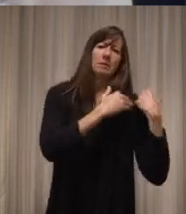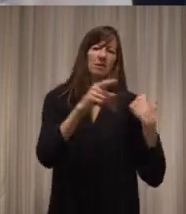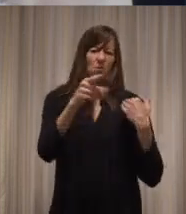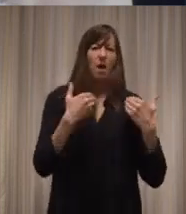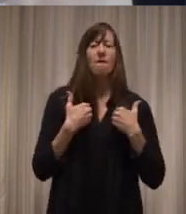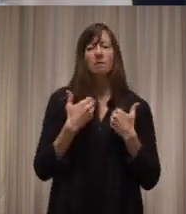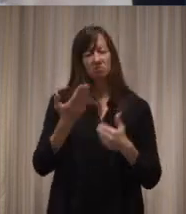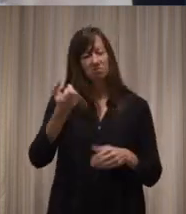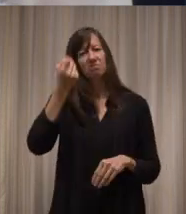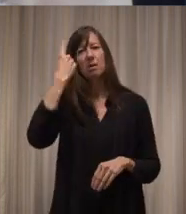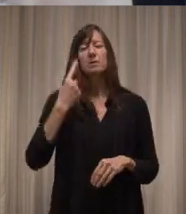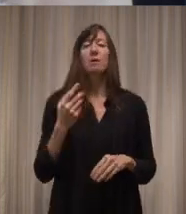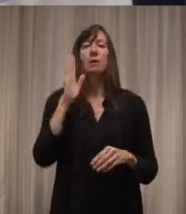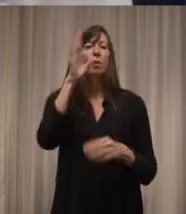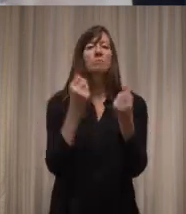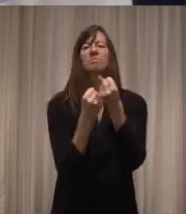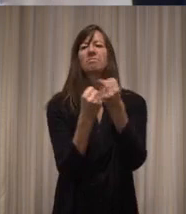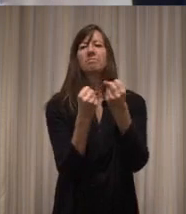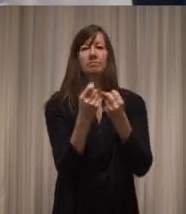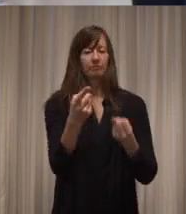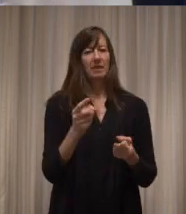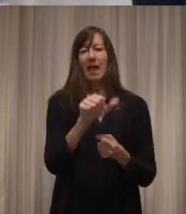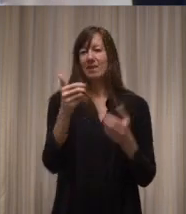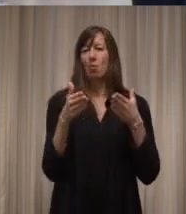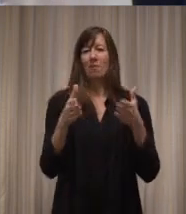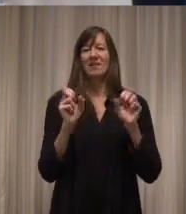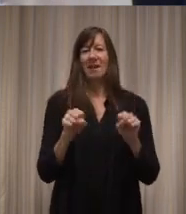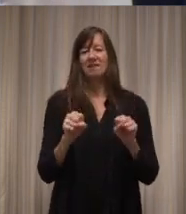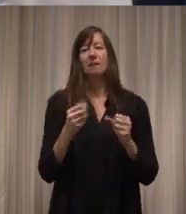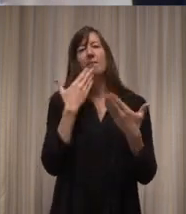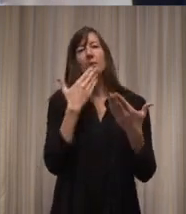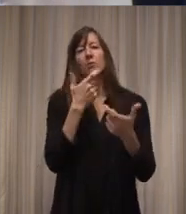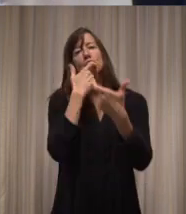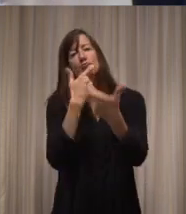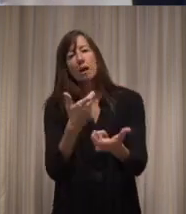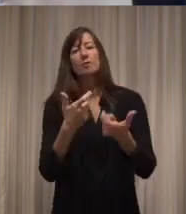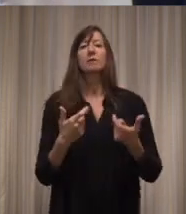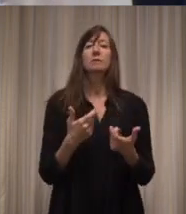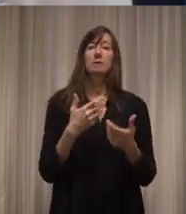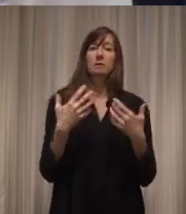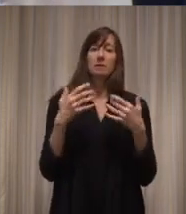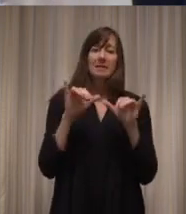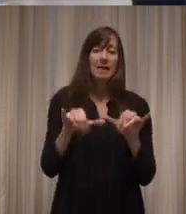you in every way that we can. Thank you very much for tuning in. We'll see you in a few days. Stay safe and healthy,